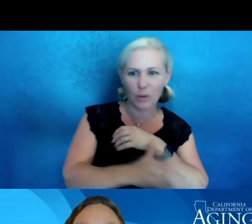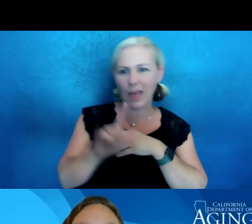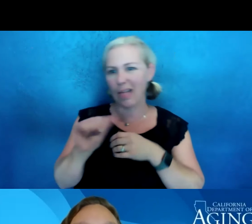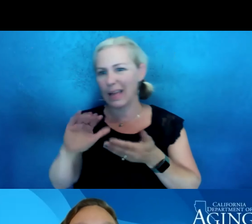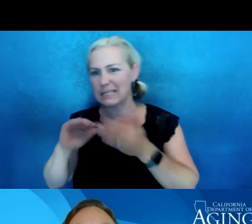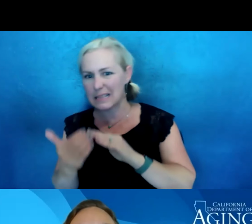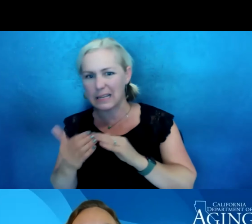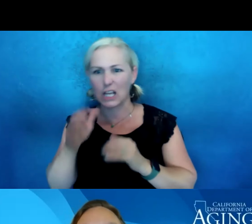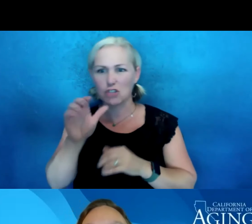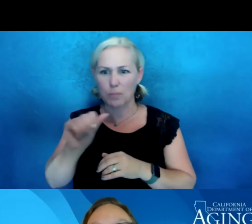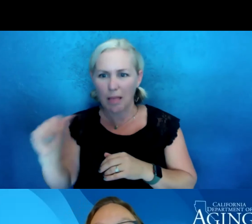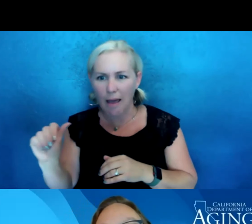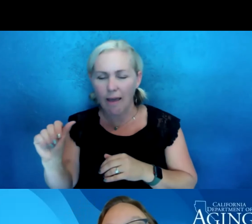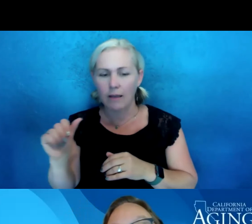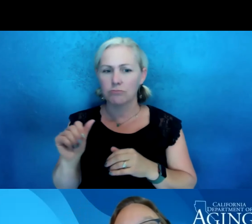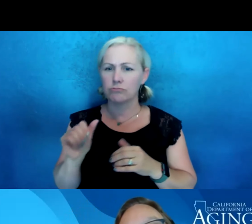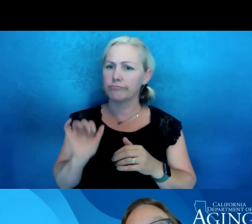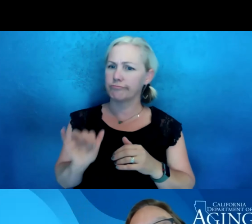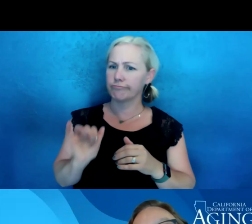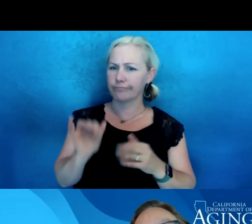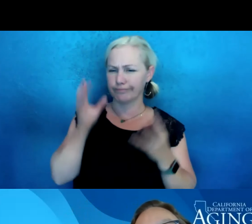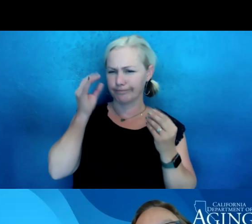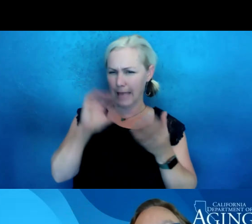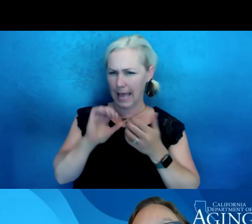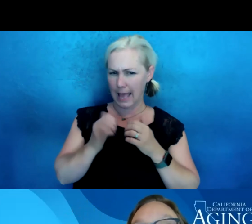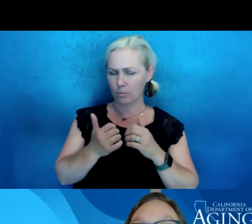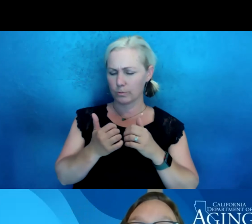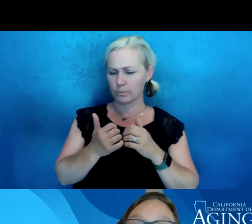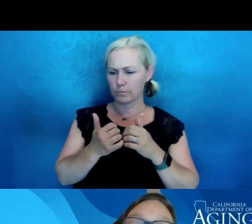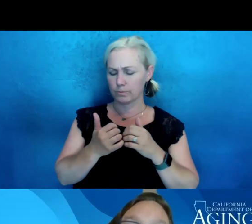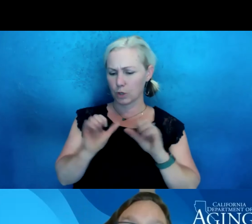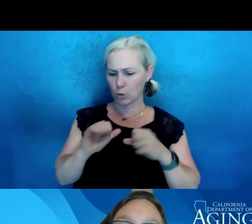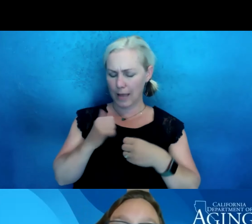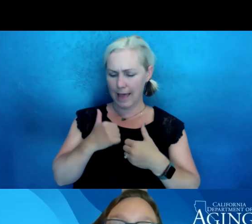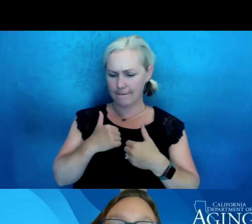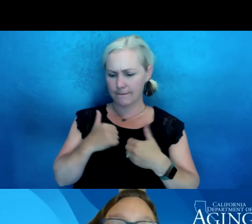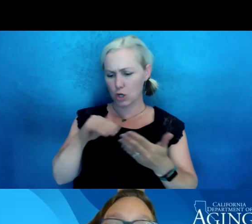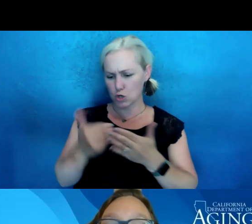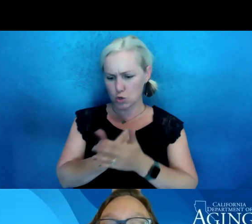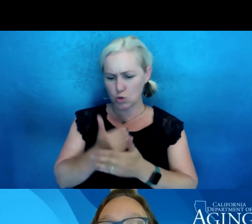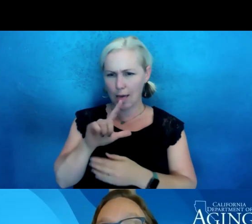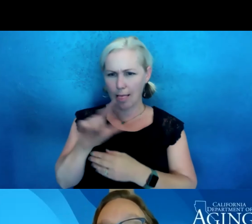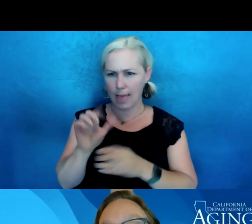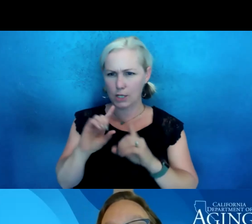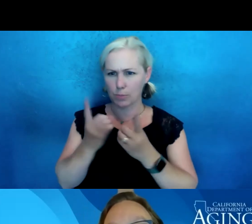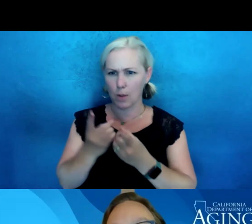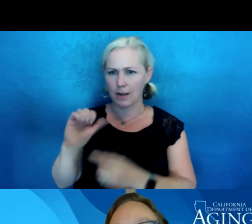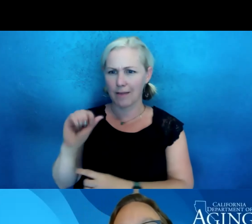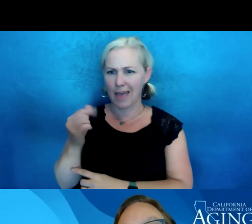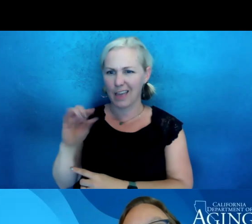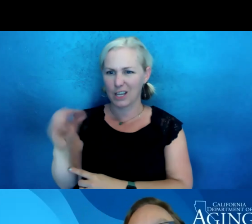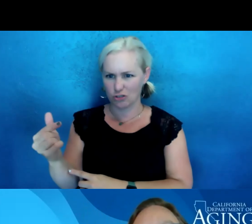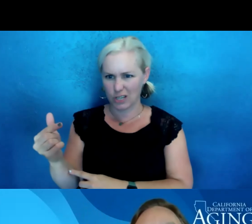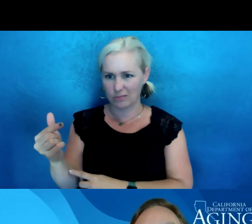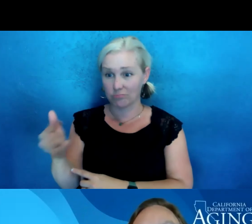AAA leadership to look at what would it take to have a new LA County Department of Aging. And I commend to you the report and the